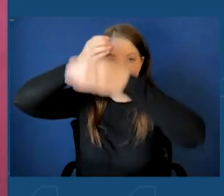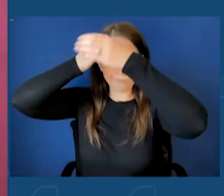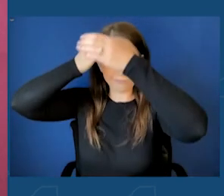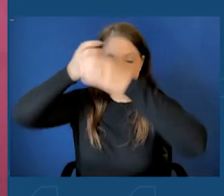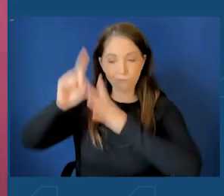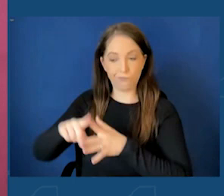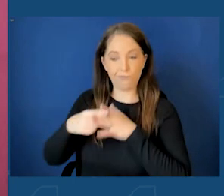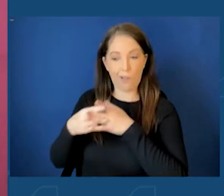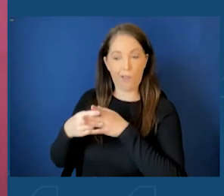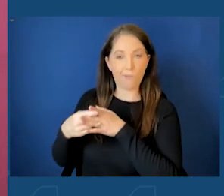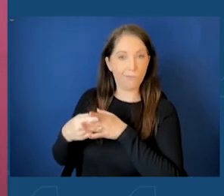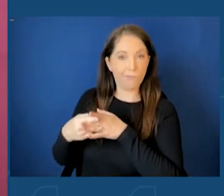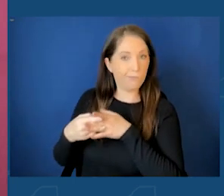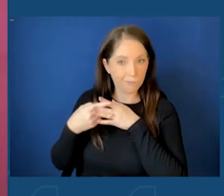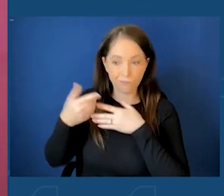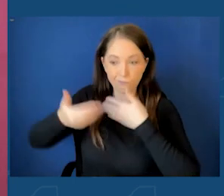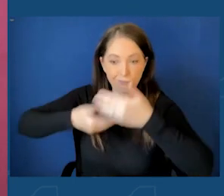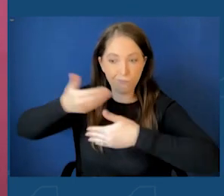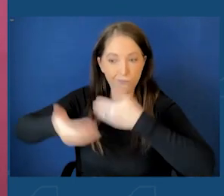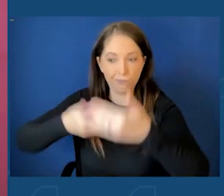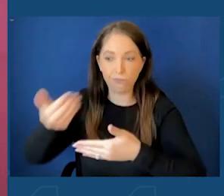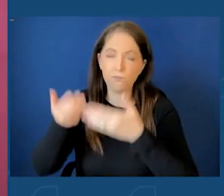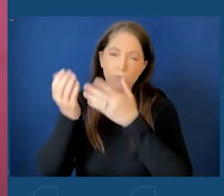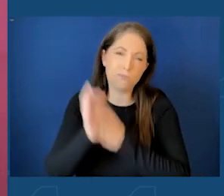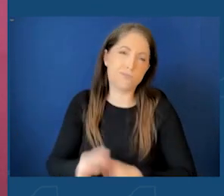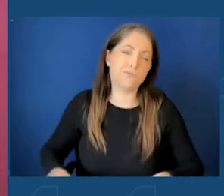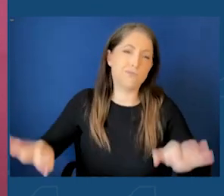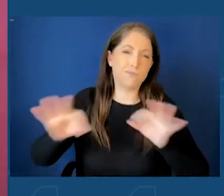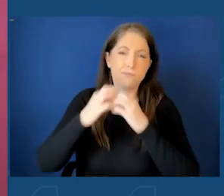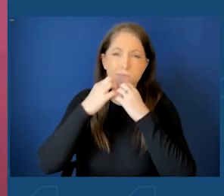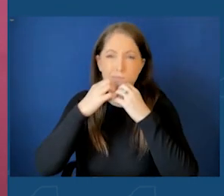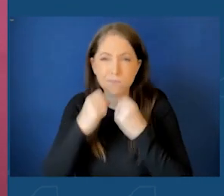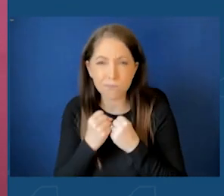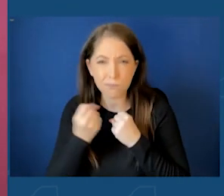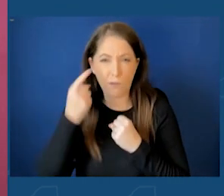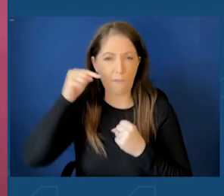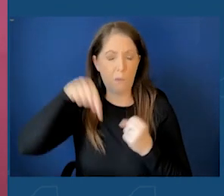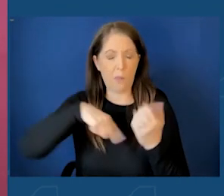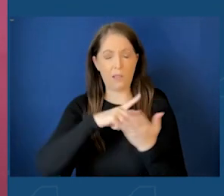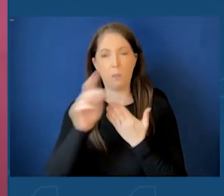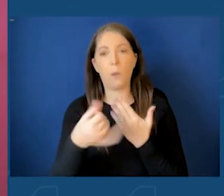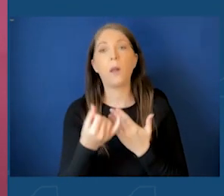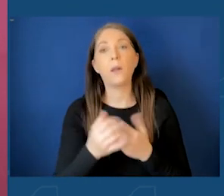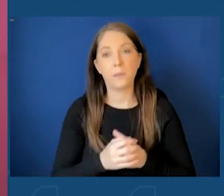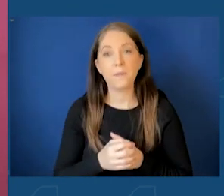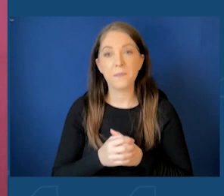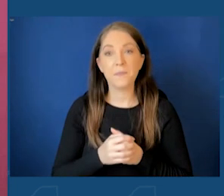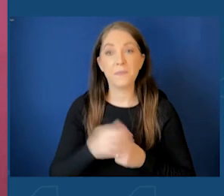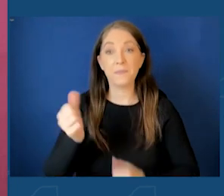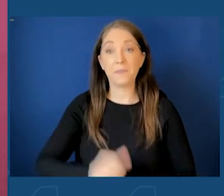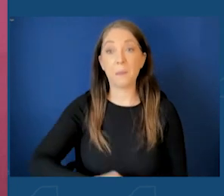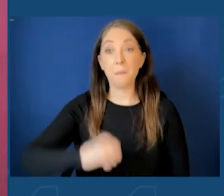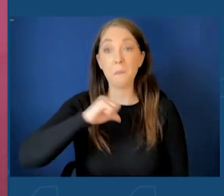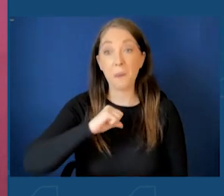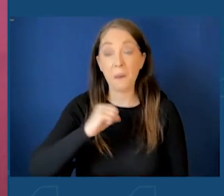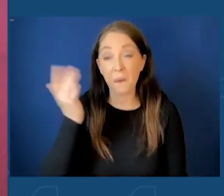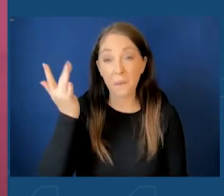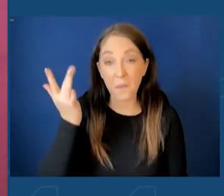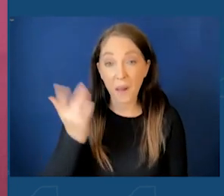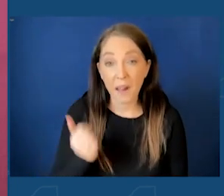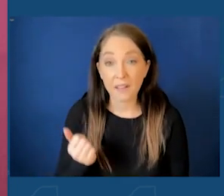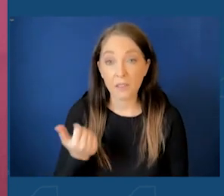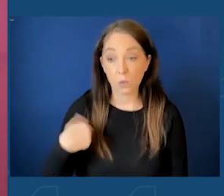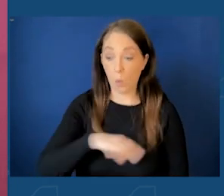essential to this project. But it's a point of pride because what we do is